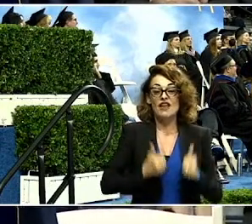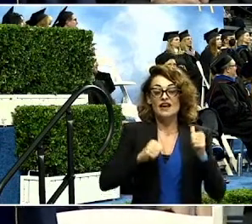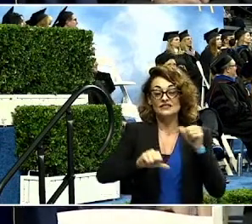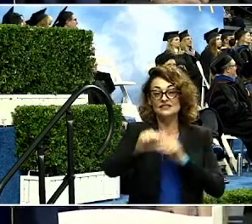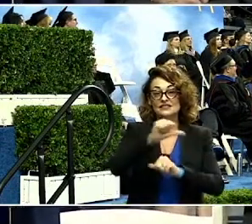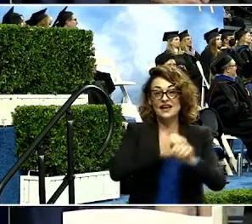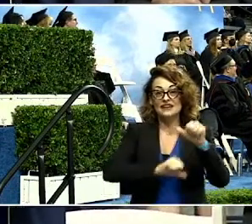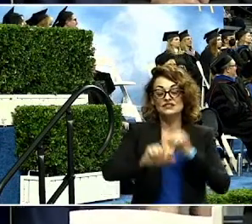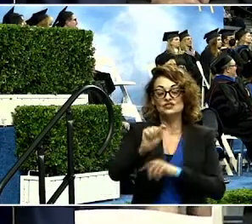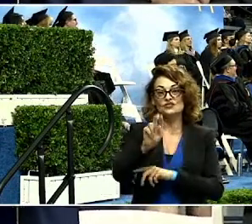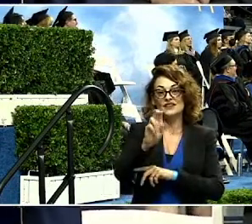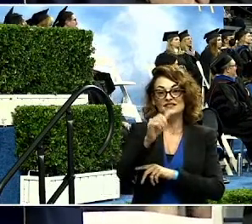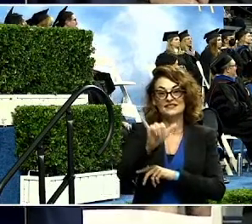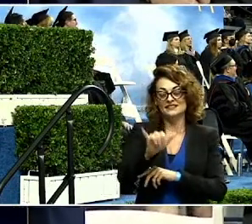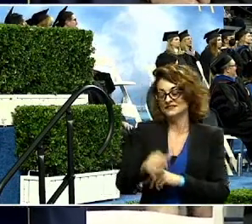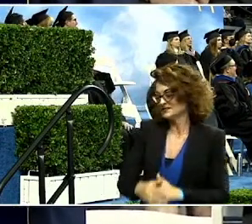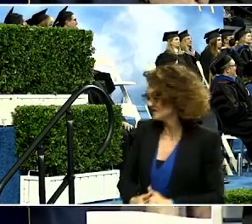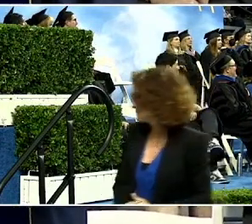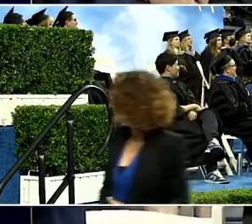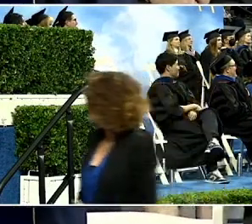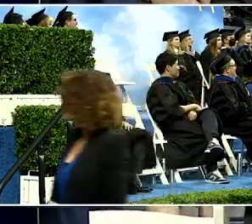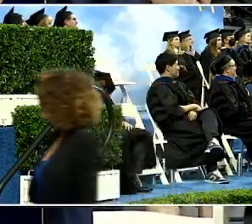Tracy Johnson.